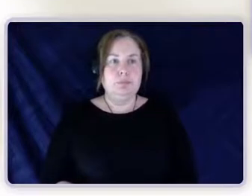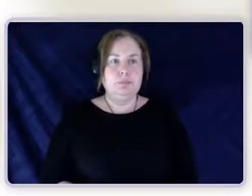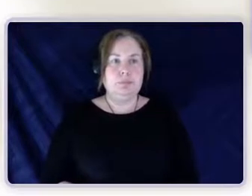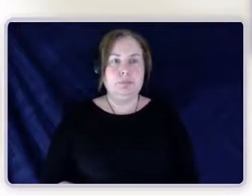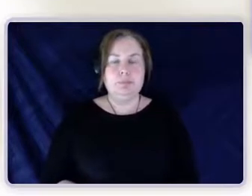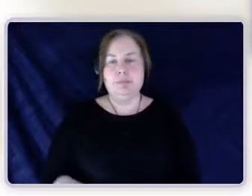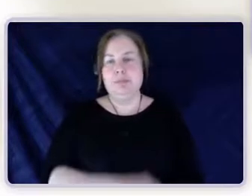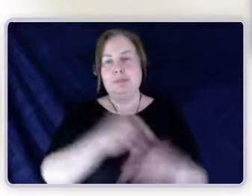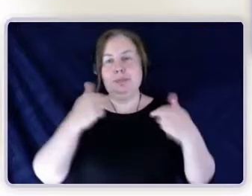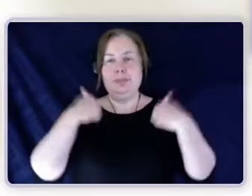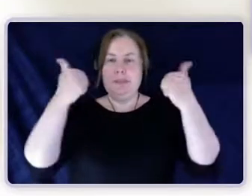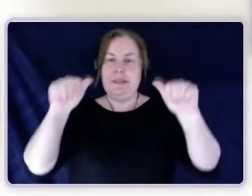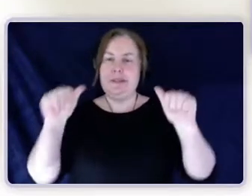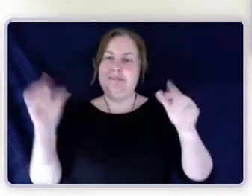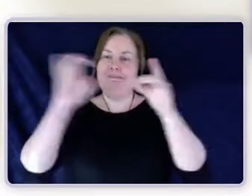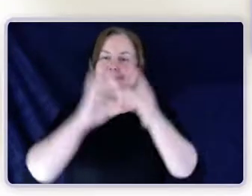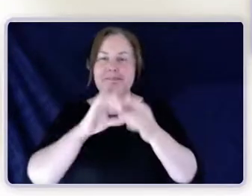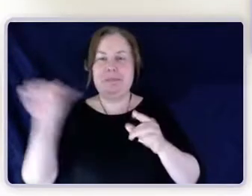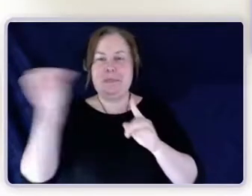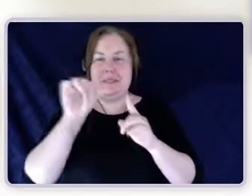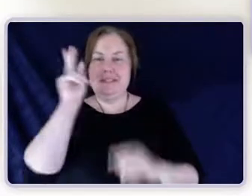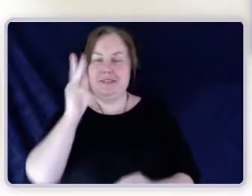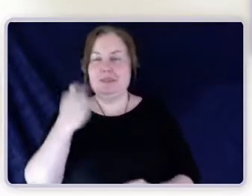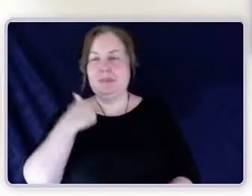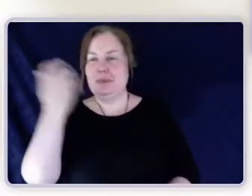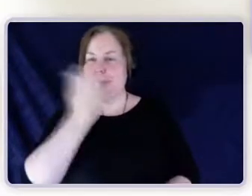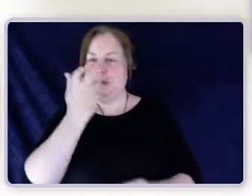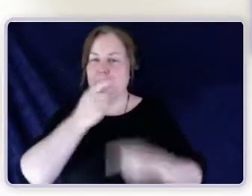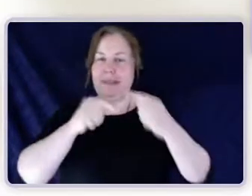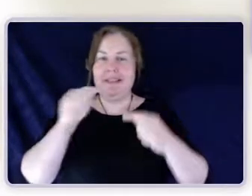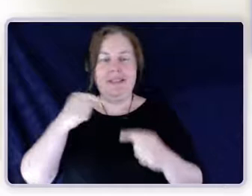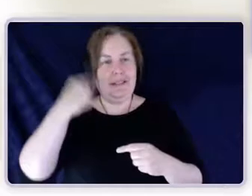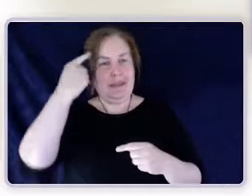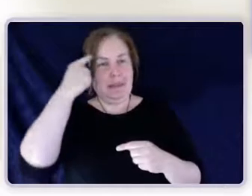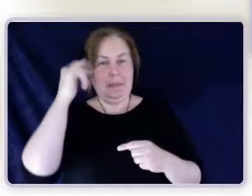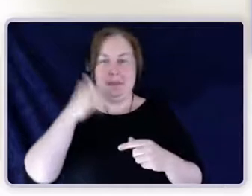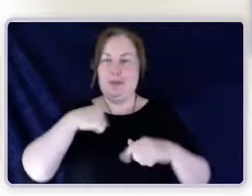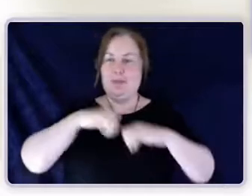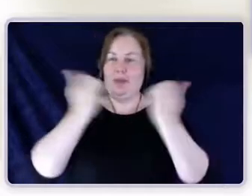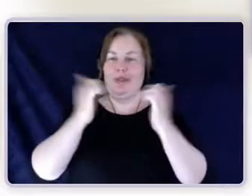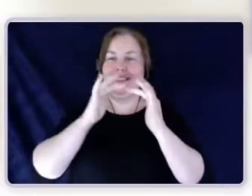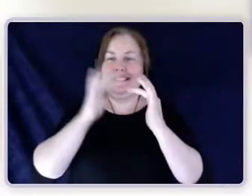We're back. I'm sorry about that. I think I broke the computer. I broke the internet. So,